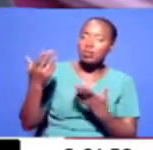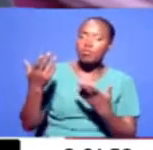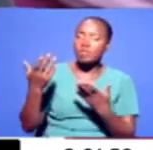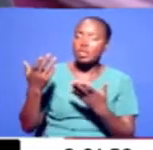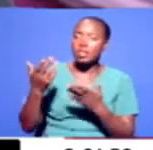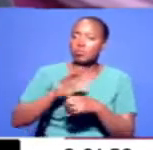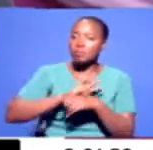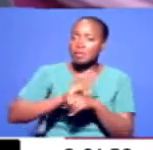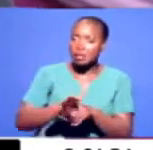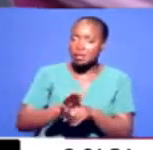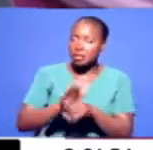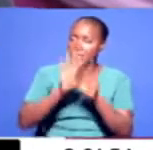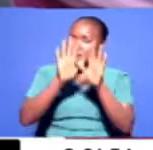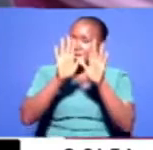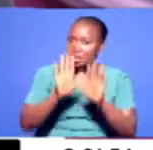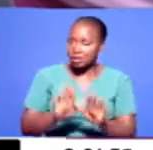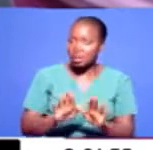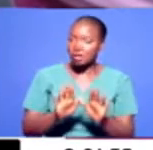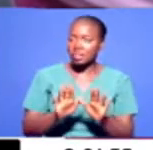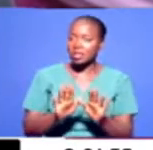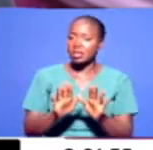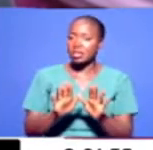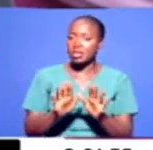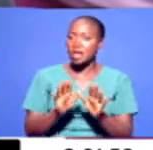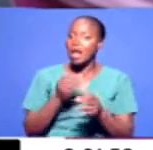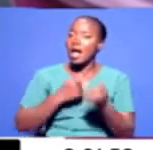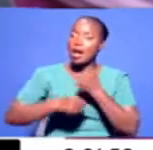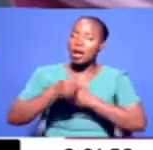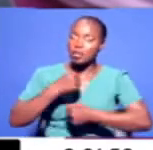we took necessary action